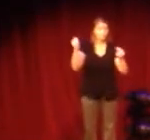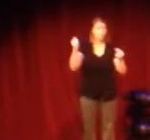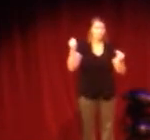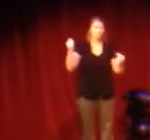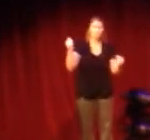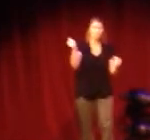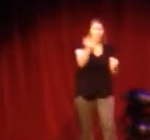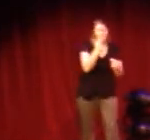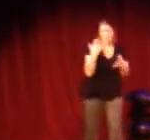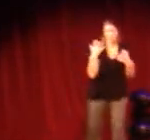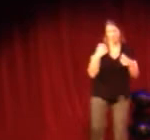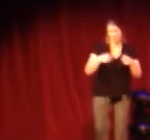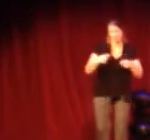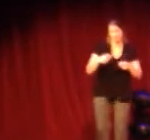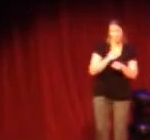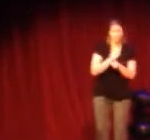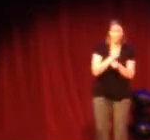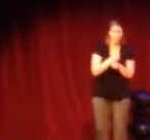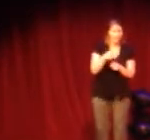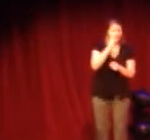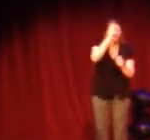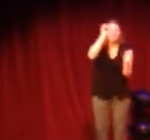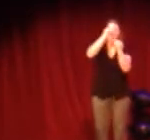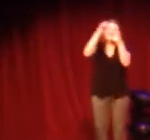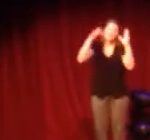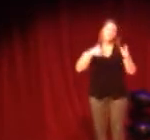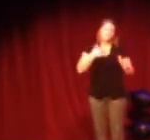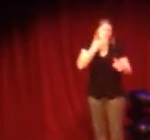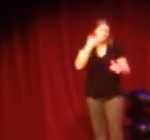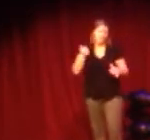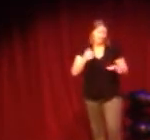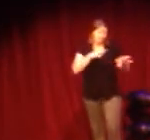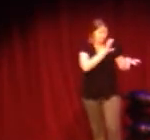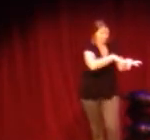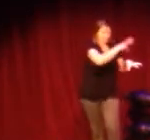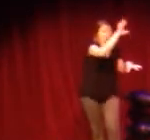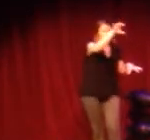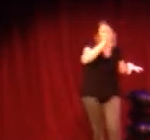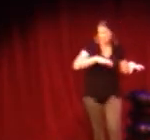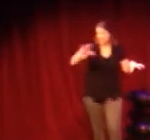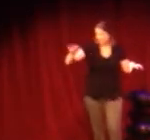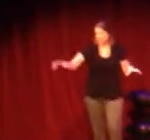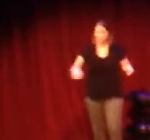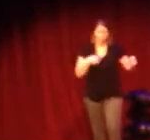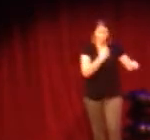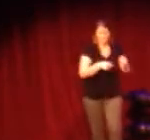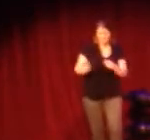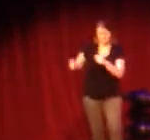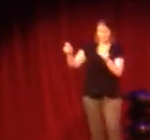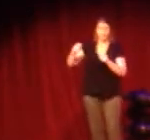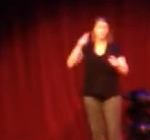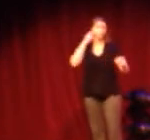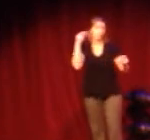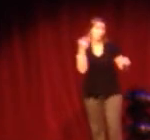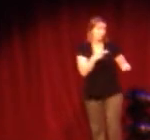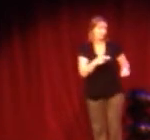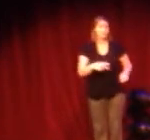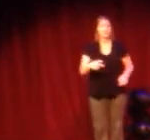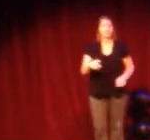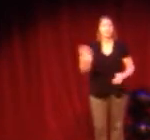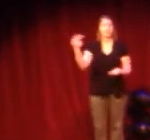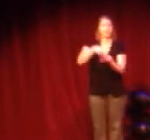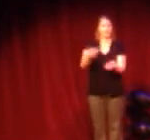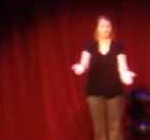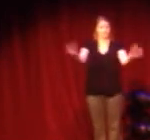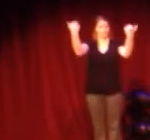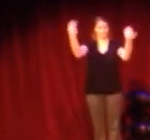to play drums. You probably imagine yourself having the biggest, baddest drum set of all time. I'm serious right now. Check it out, everybody with me. Stand up on your